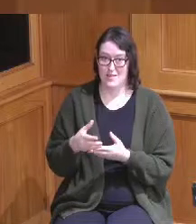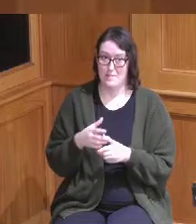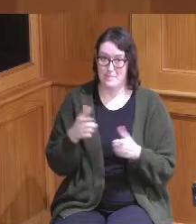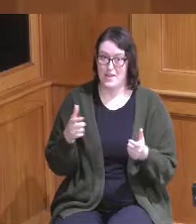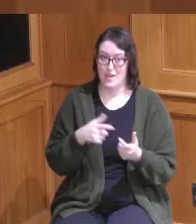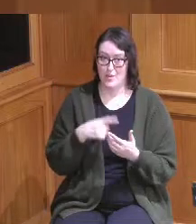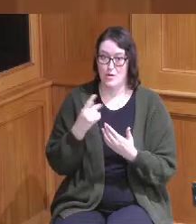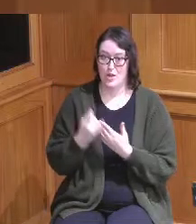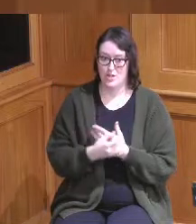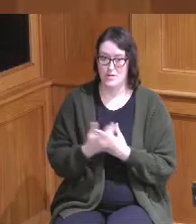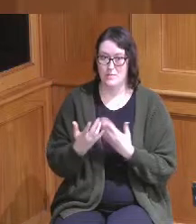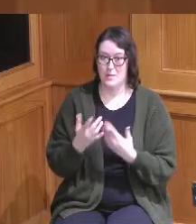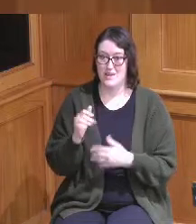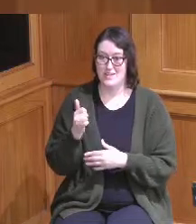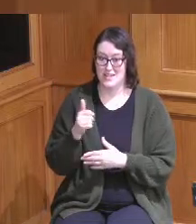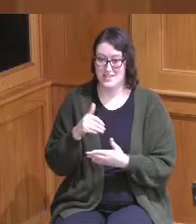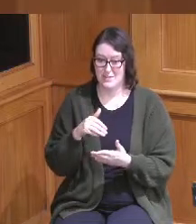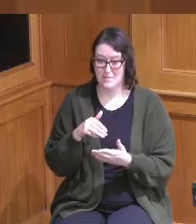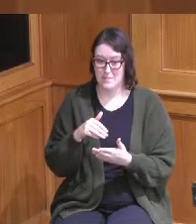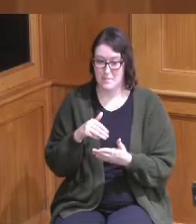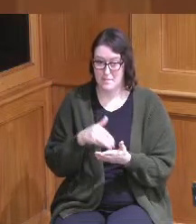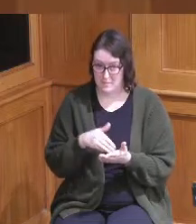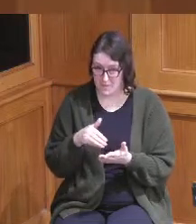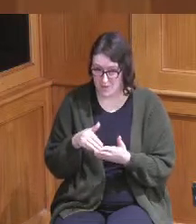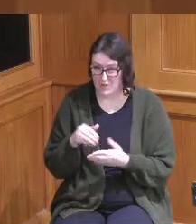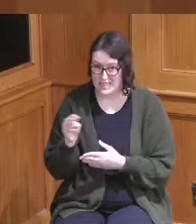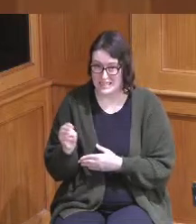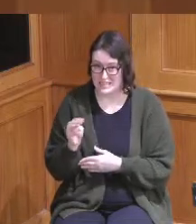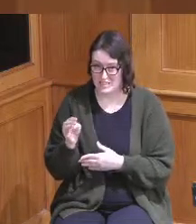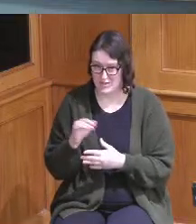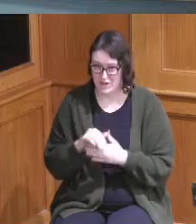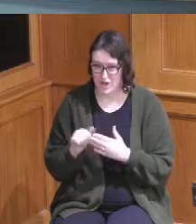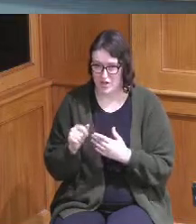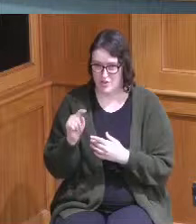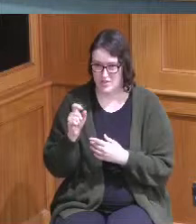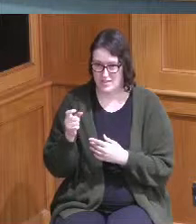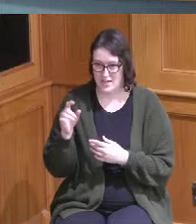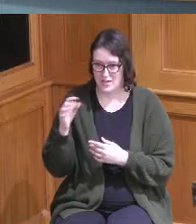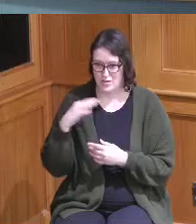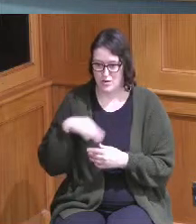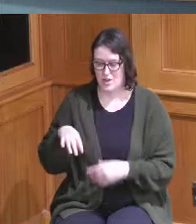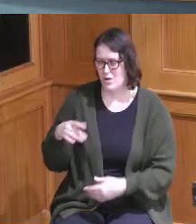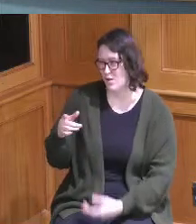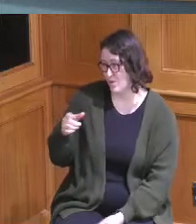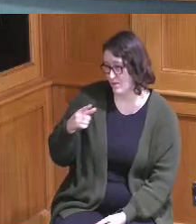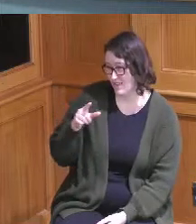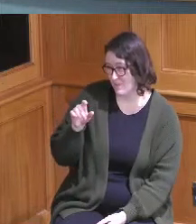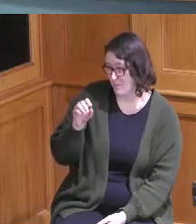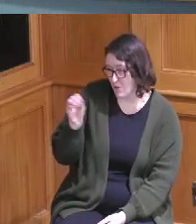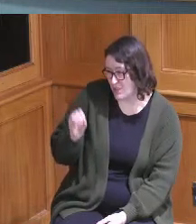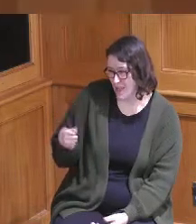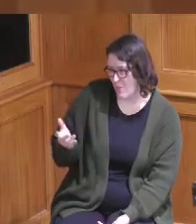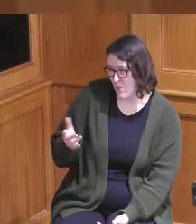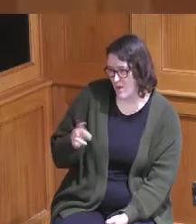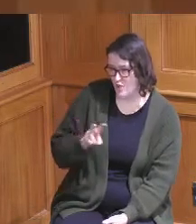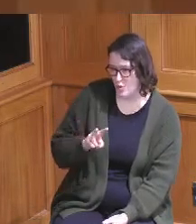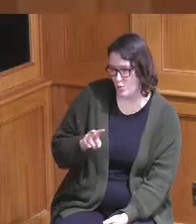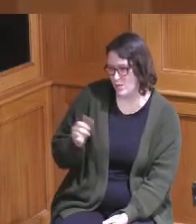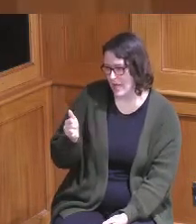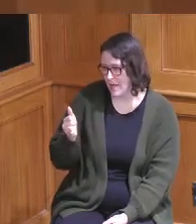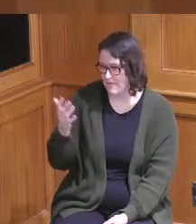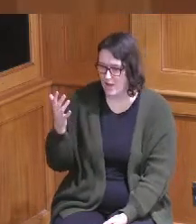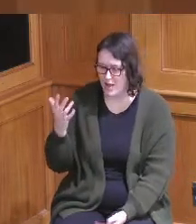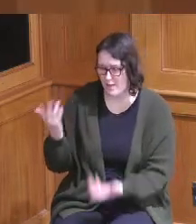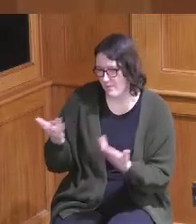project, potentially tens of millions of dollars in a tax credit. What is it in percentage, you saying? 10%, 5%, 2%?